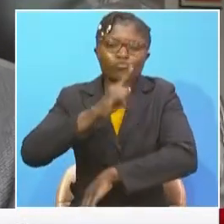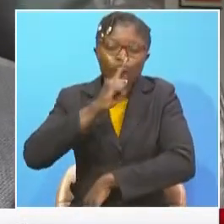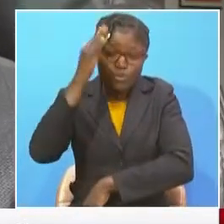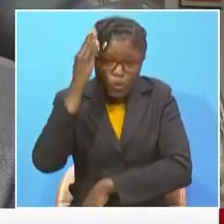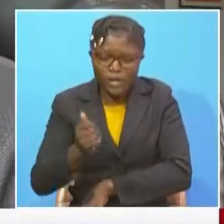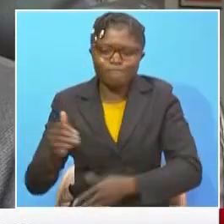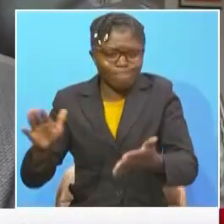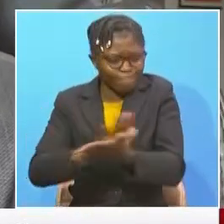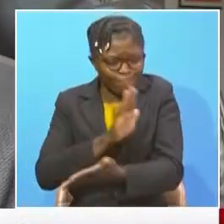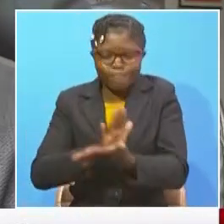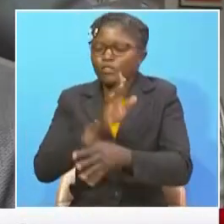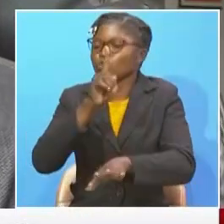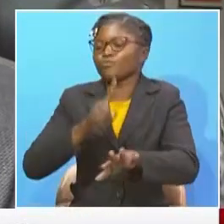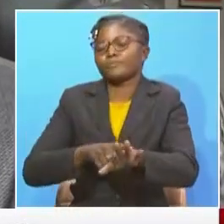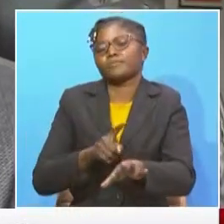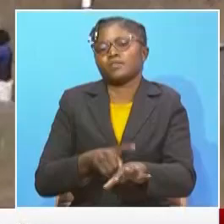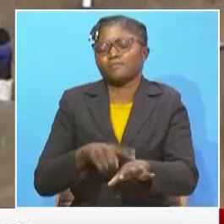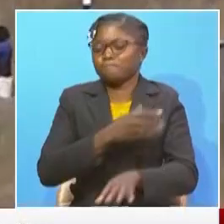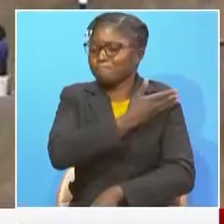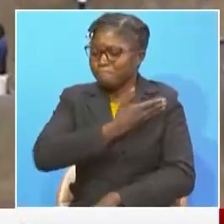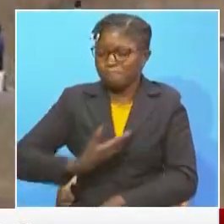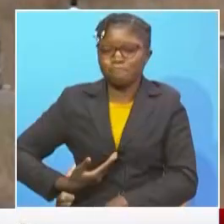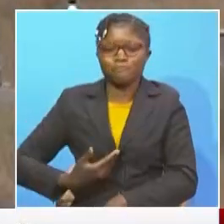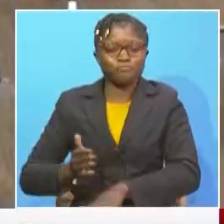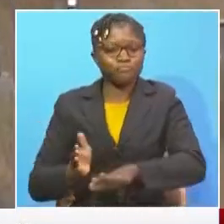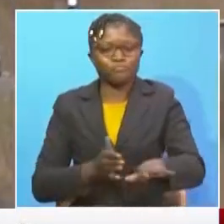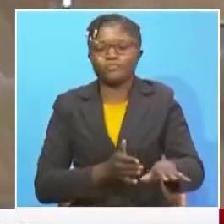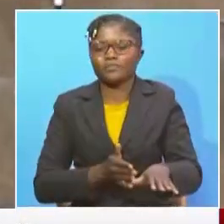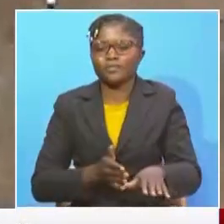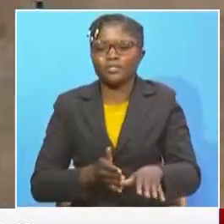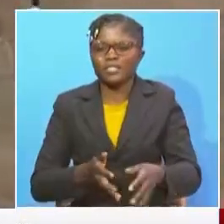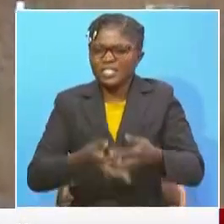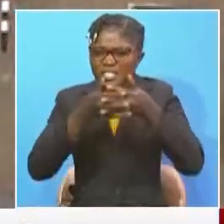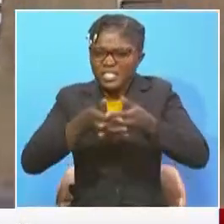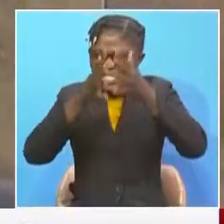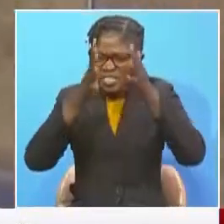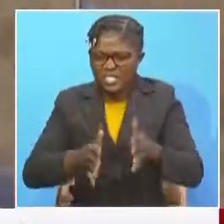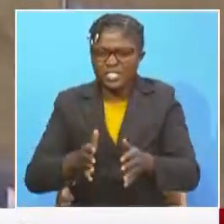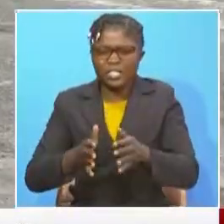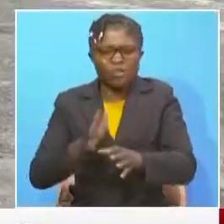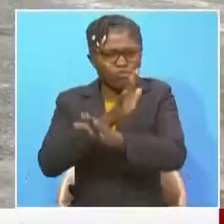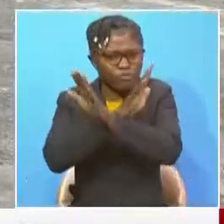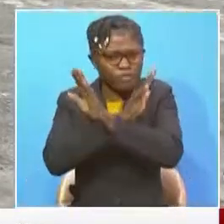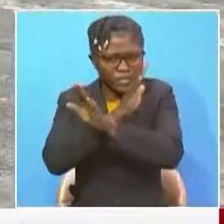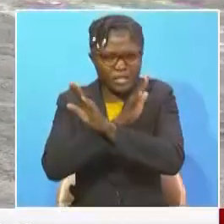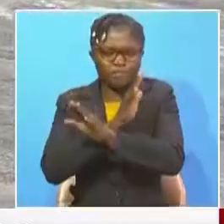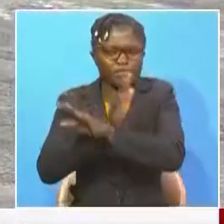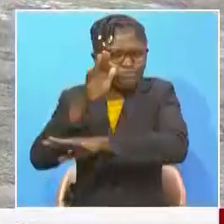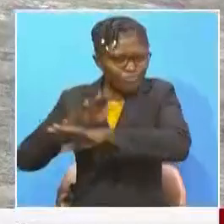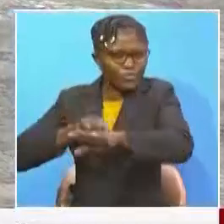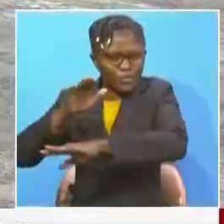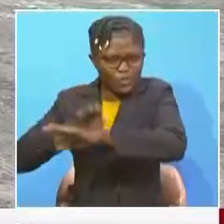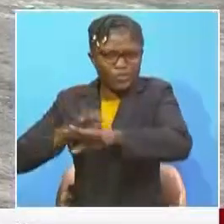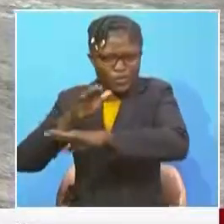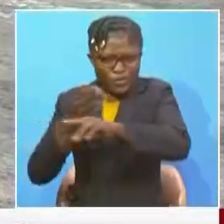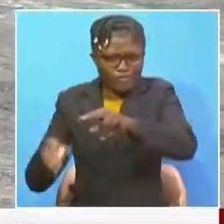up on time. So that's how serious we are. Meanwhile, the Engineering Institute of Zambia, EIZ, is calling for